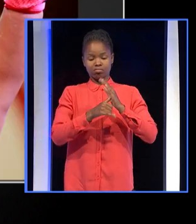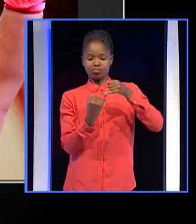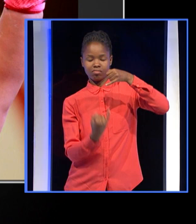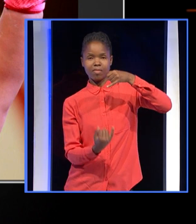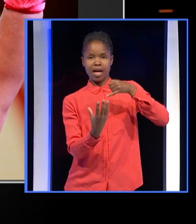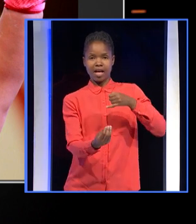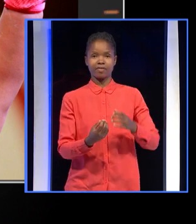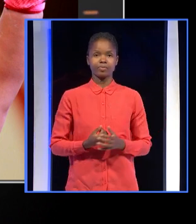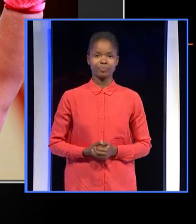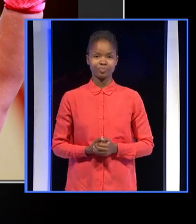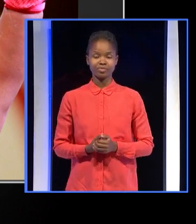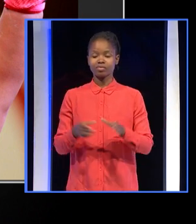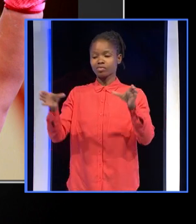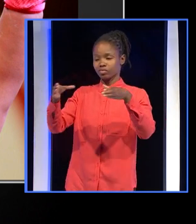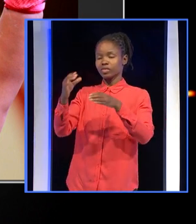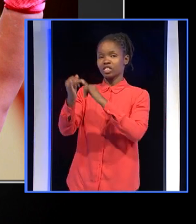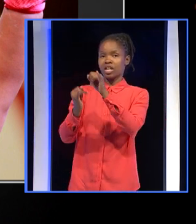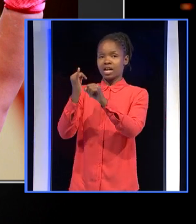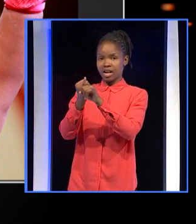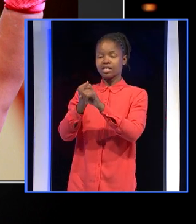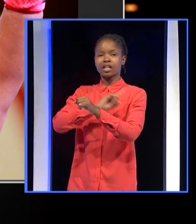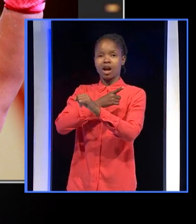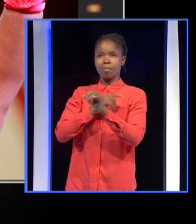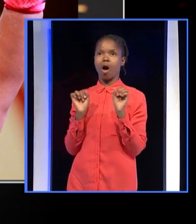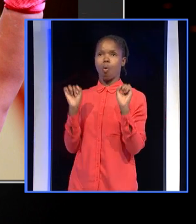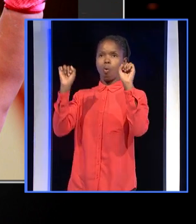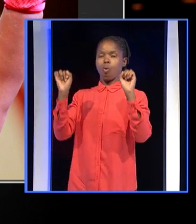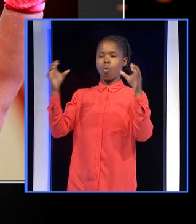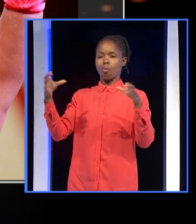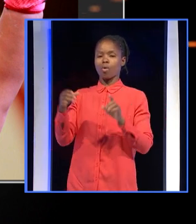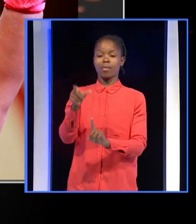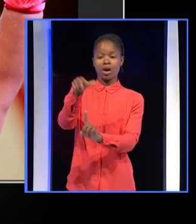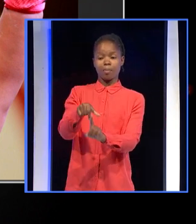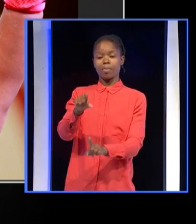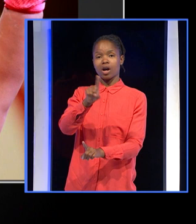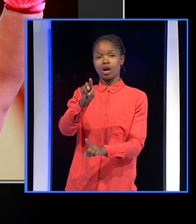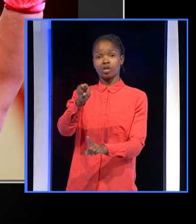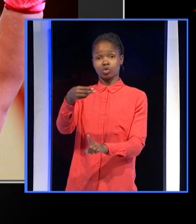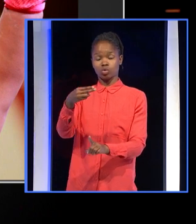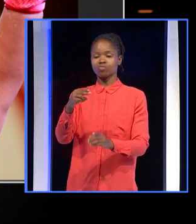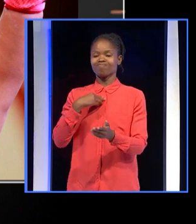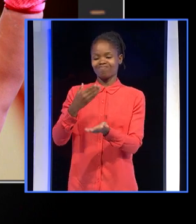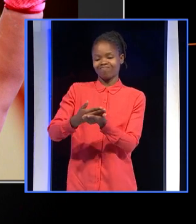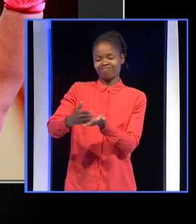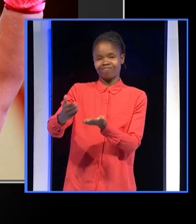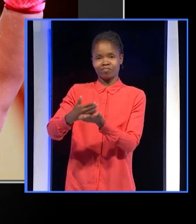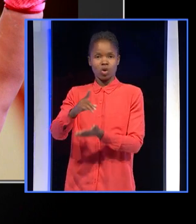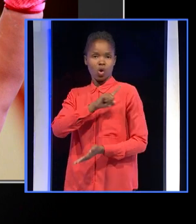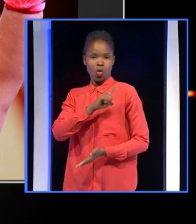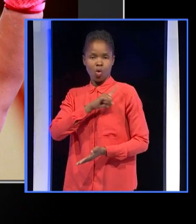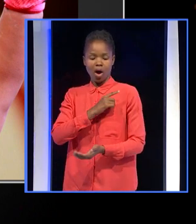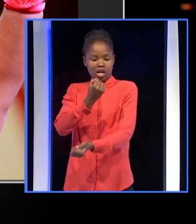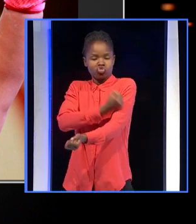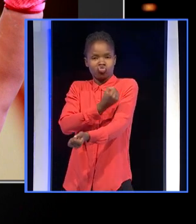International Paralympic Committee has suspended powerlifter Zhu Hui Lin of the Chinese Taipei for 2 years for committing an